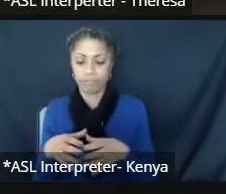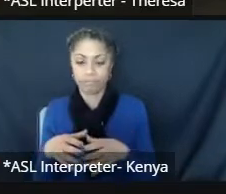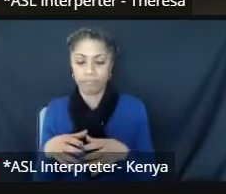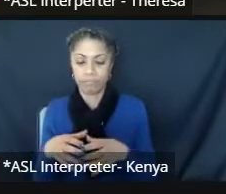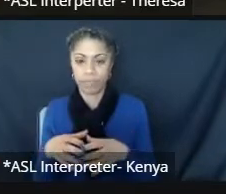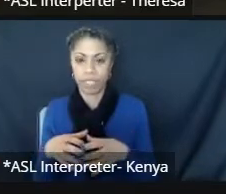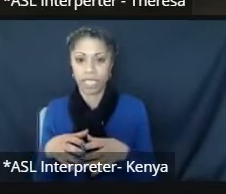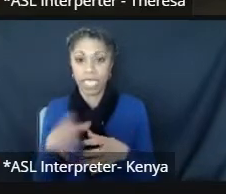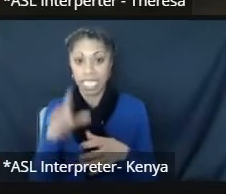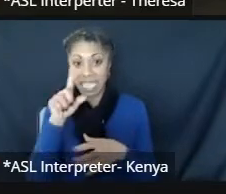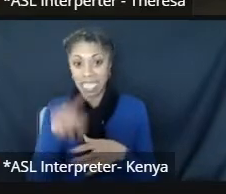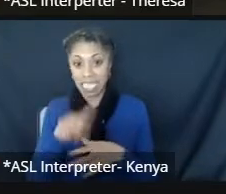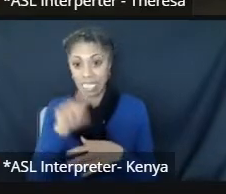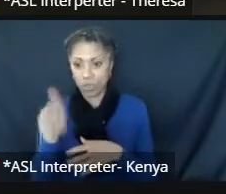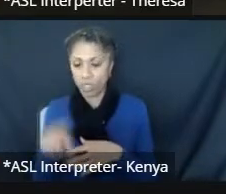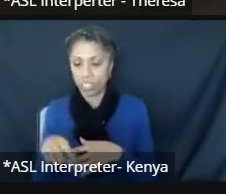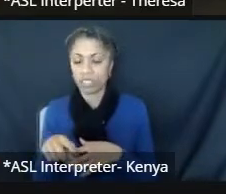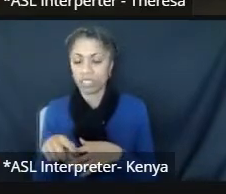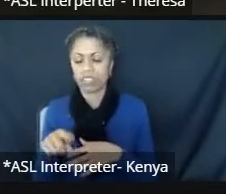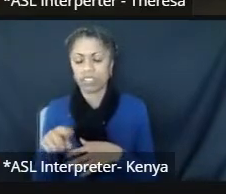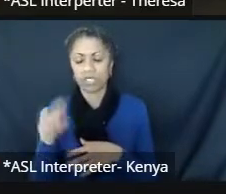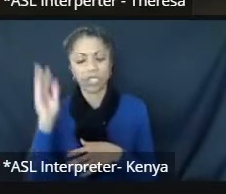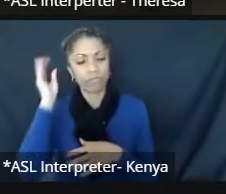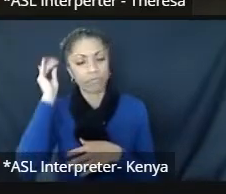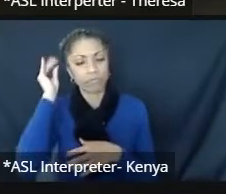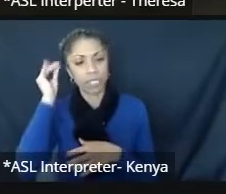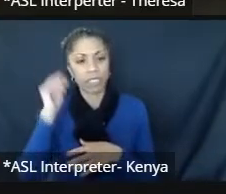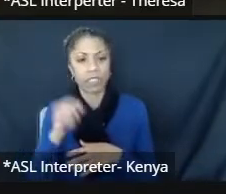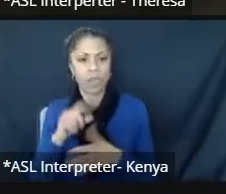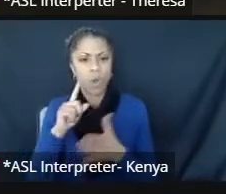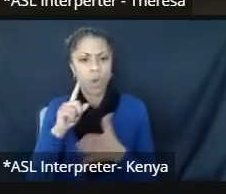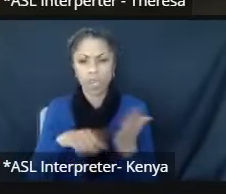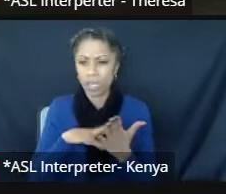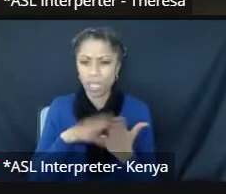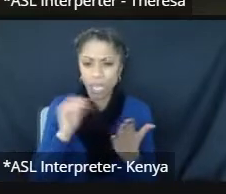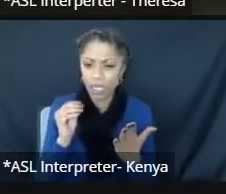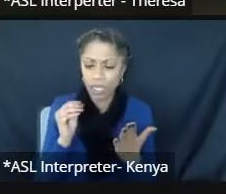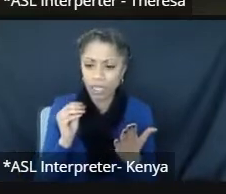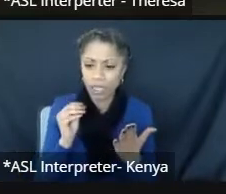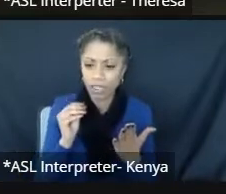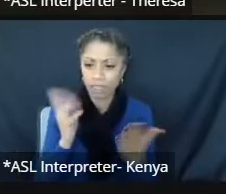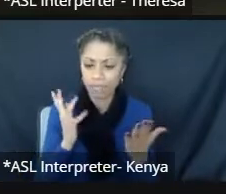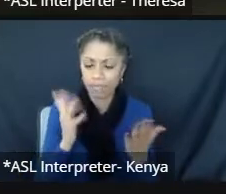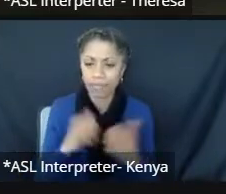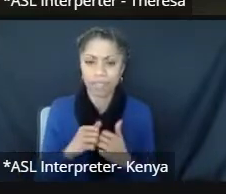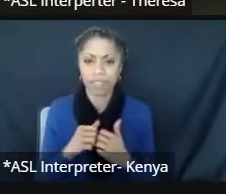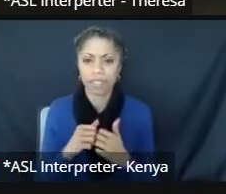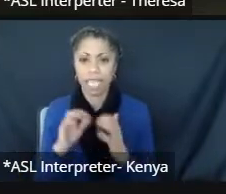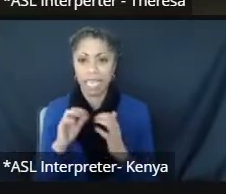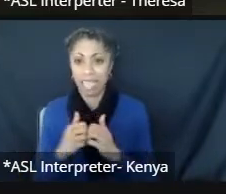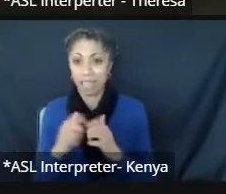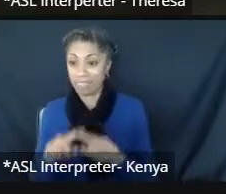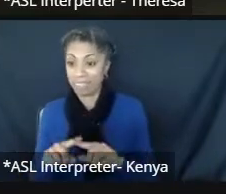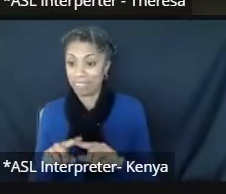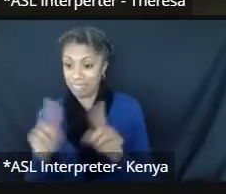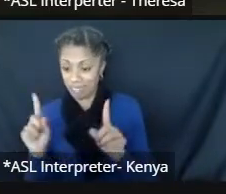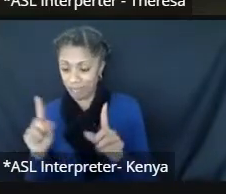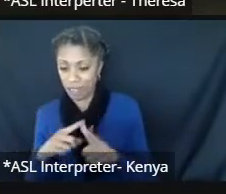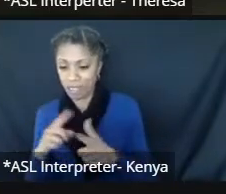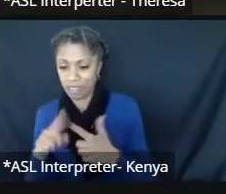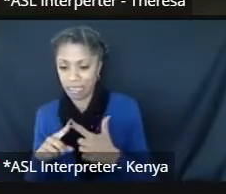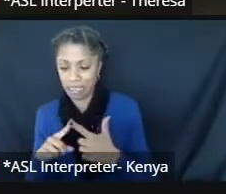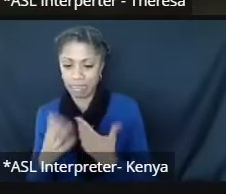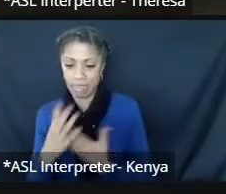questions. What are we learning about inclusion in these local coalitions? How is it different than the inclusion here in the